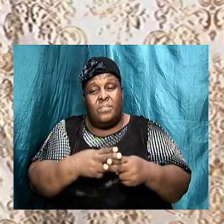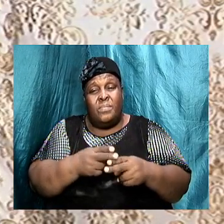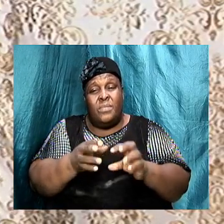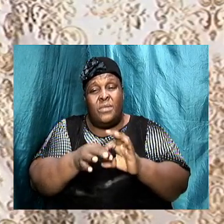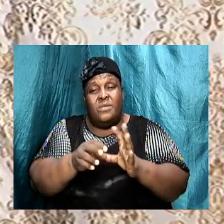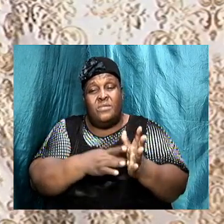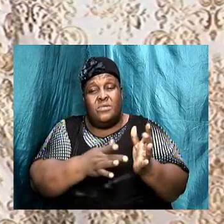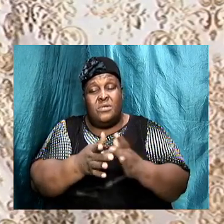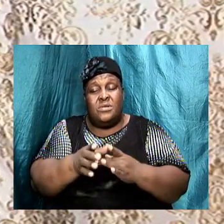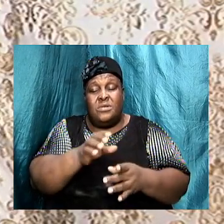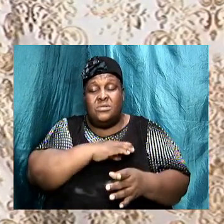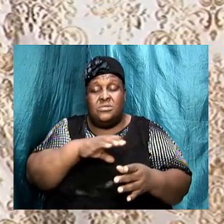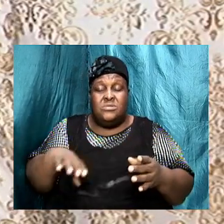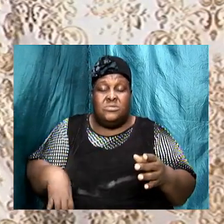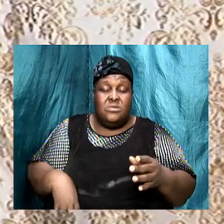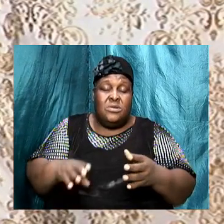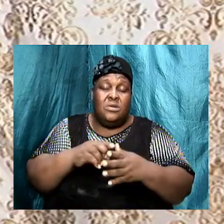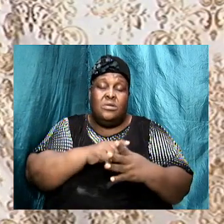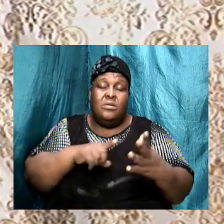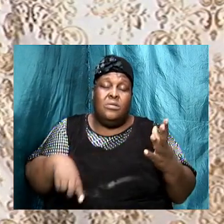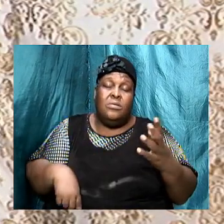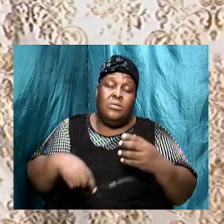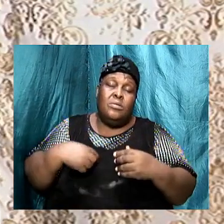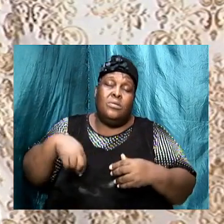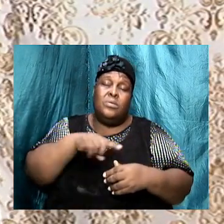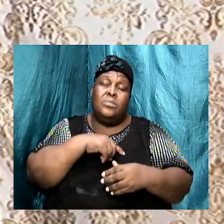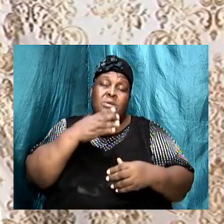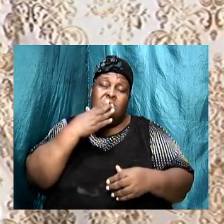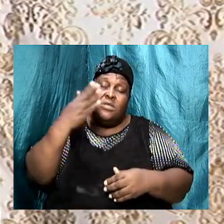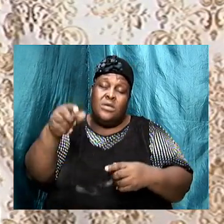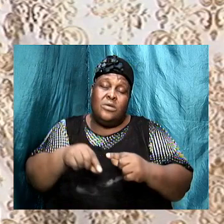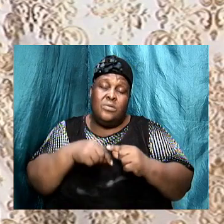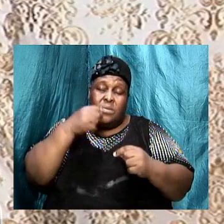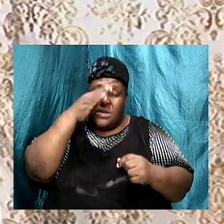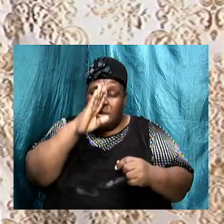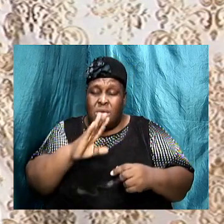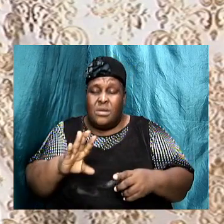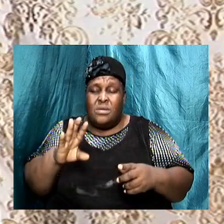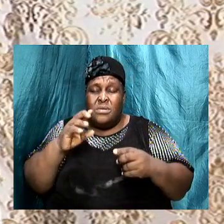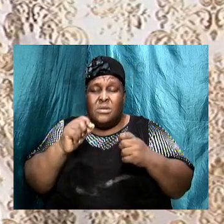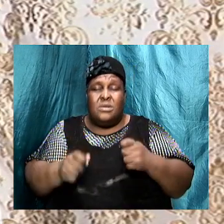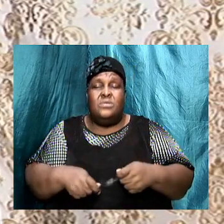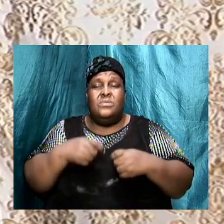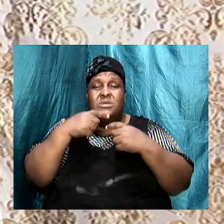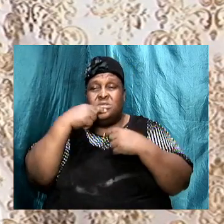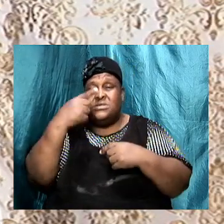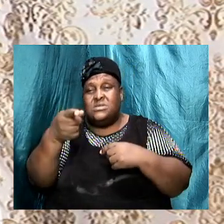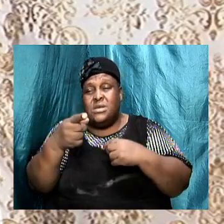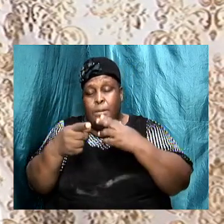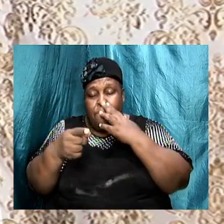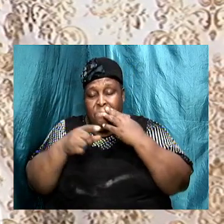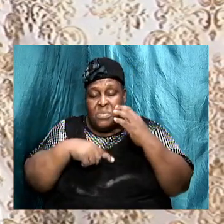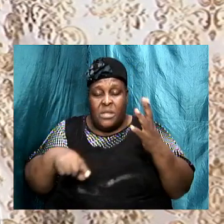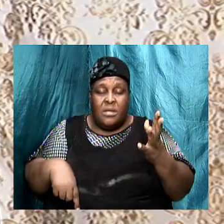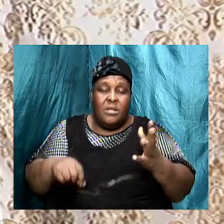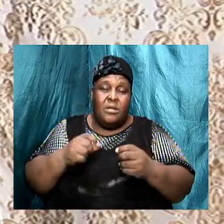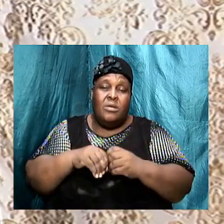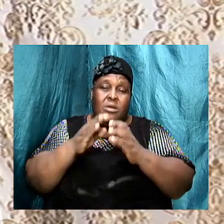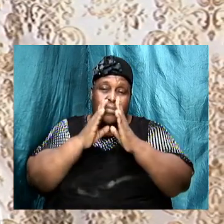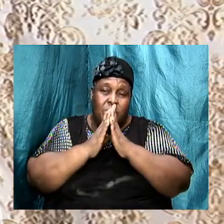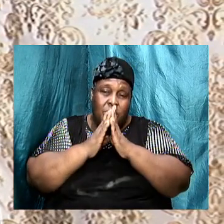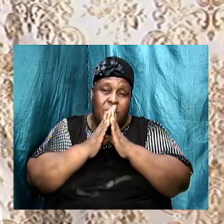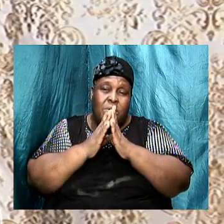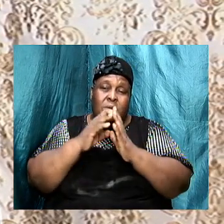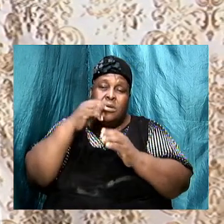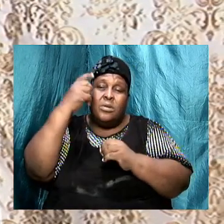Jesus Christ. Just bow your heads. Lord, we thank you, great God, for what was presented. Lord Jesus, we pray, God,